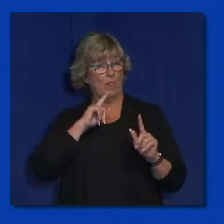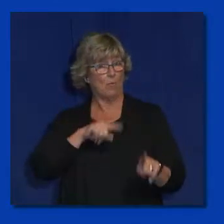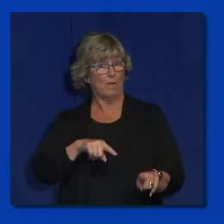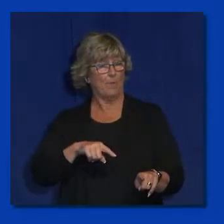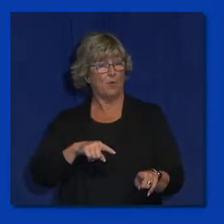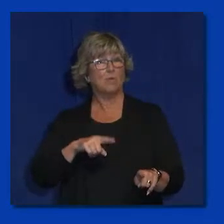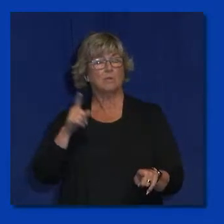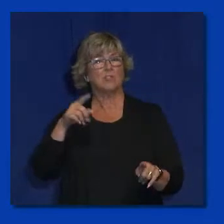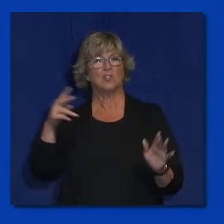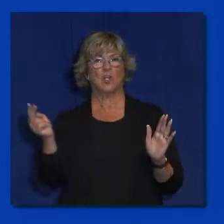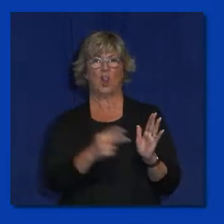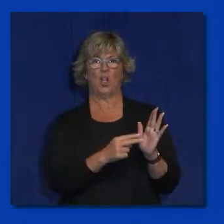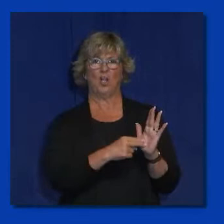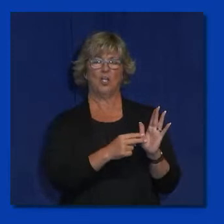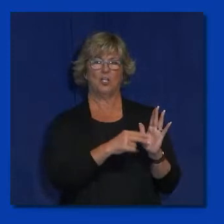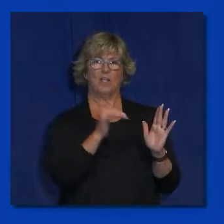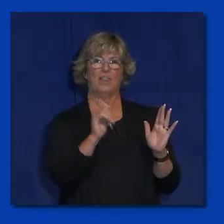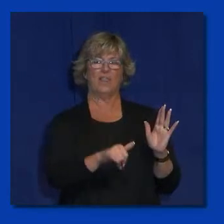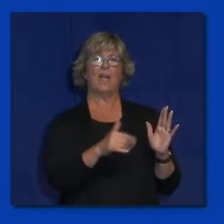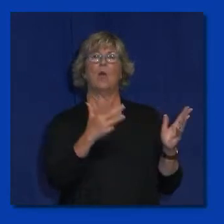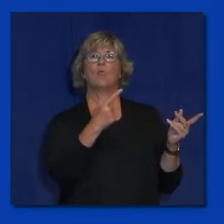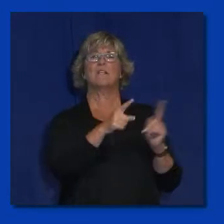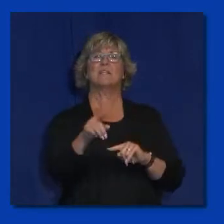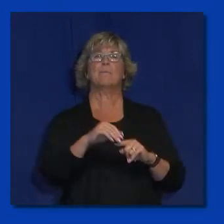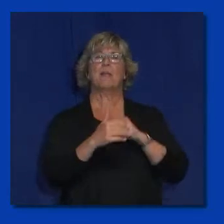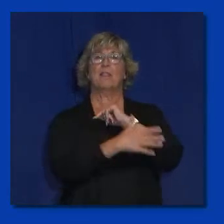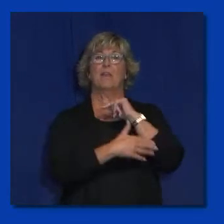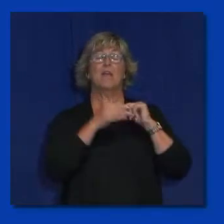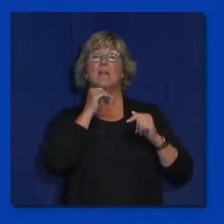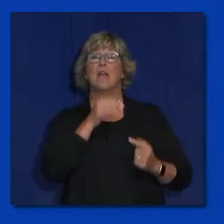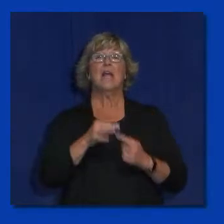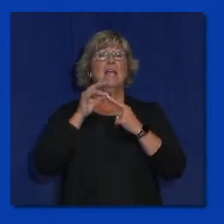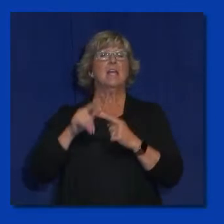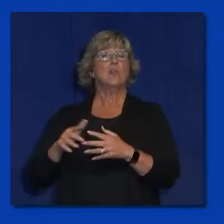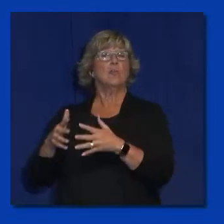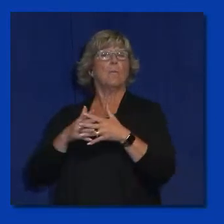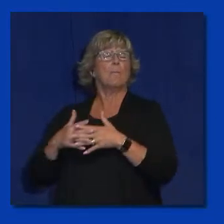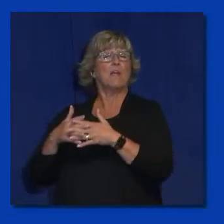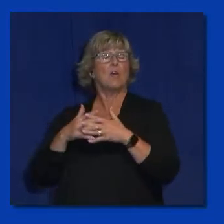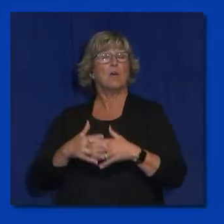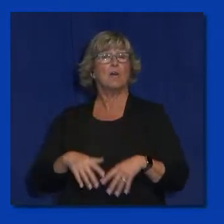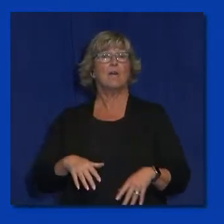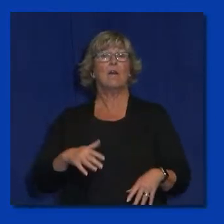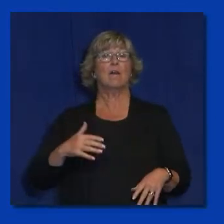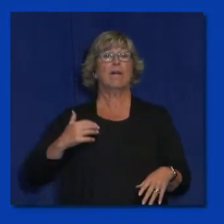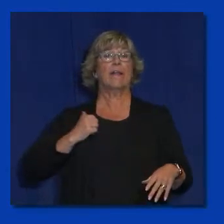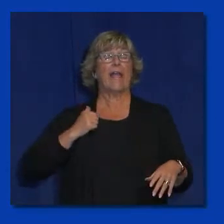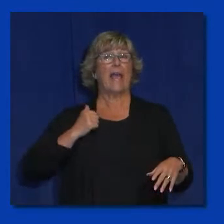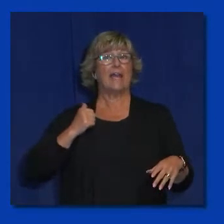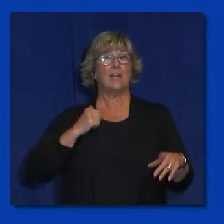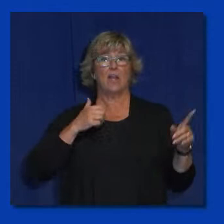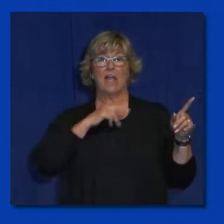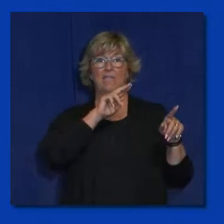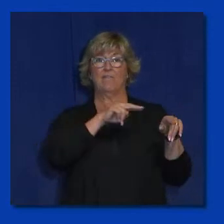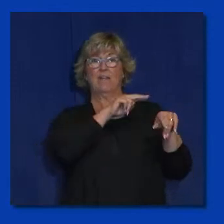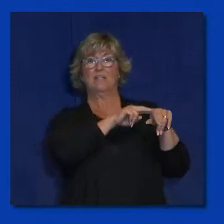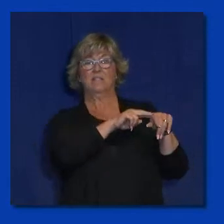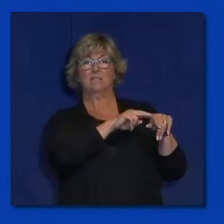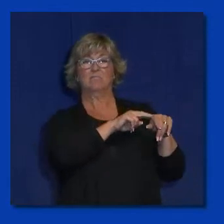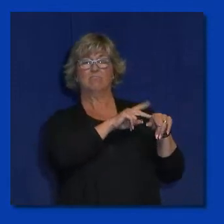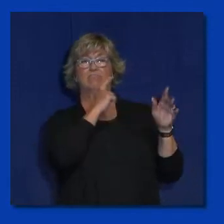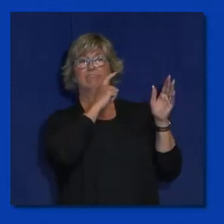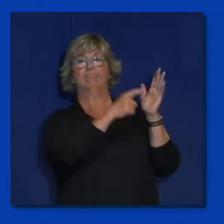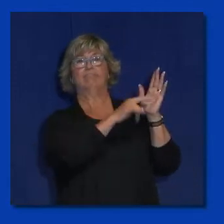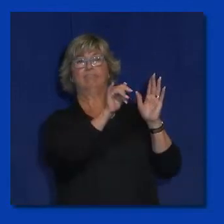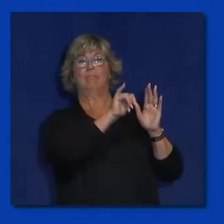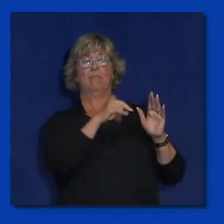should review that report of what's happened in this country, not unique to America, as we know. Canada just had a national reckoning in this space as